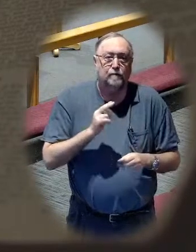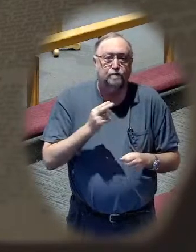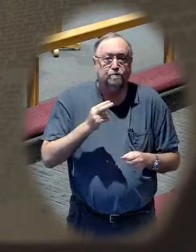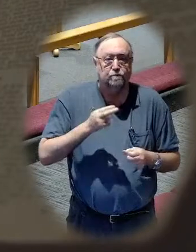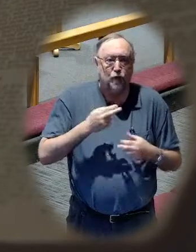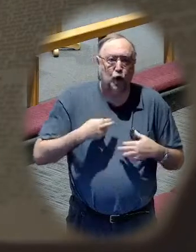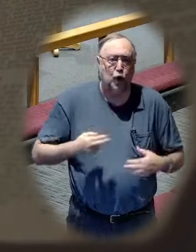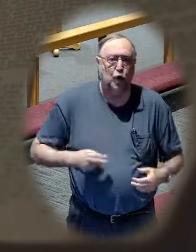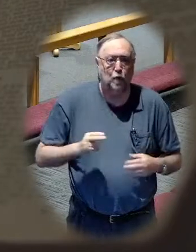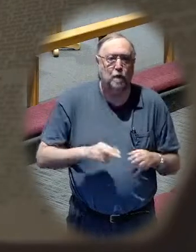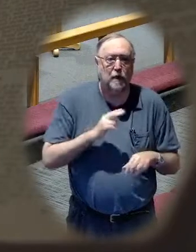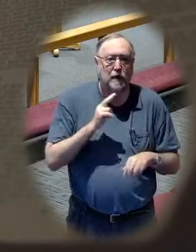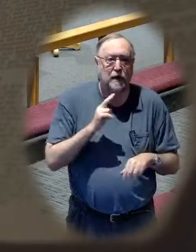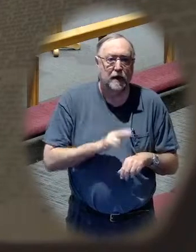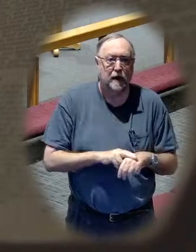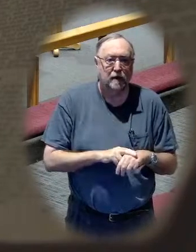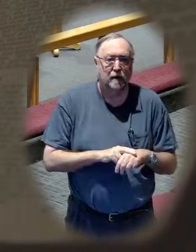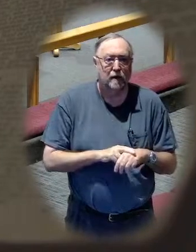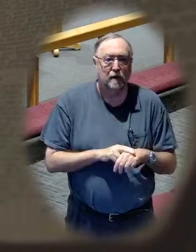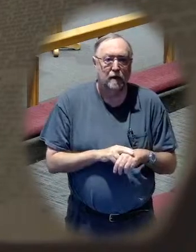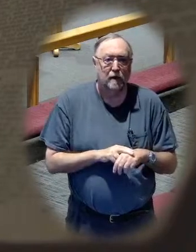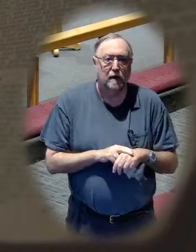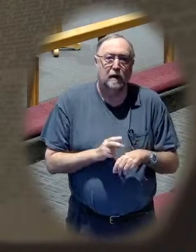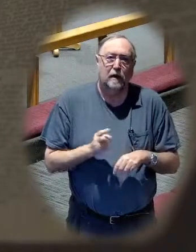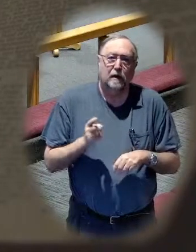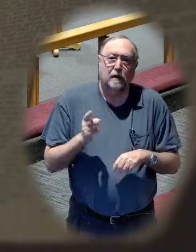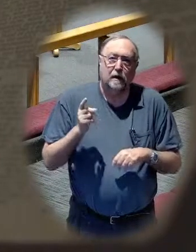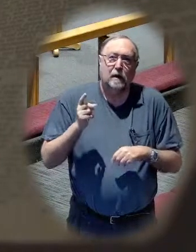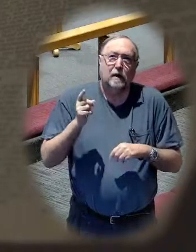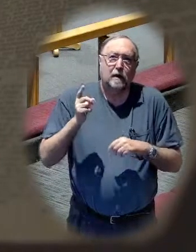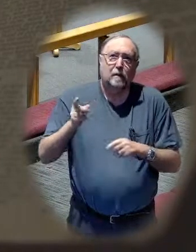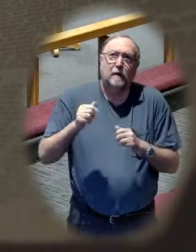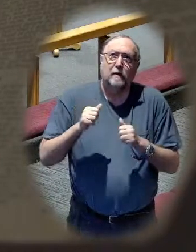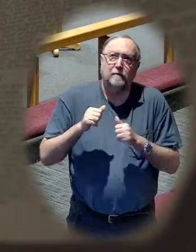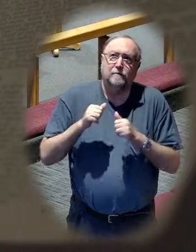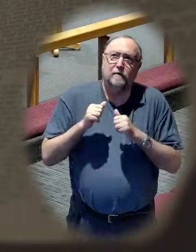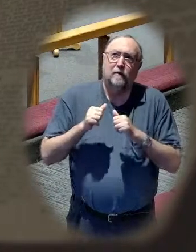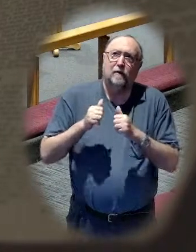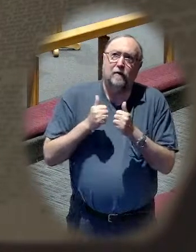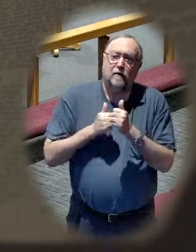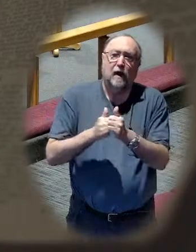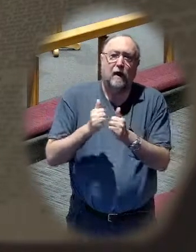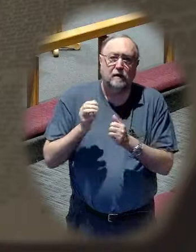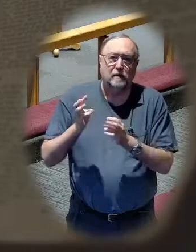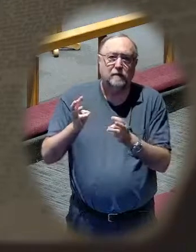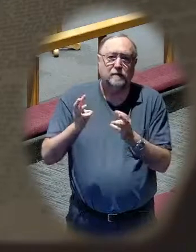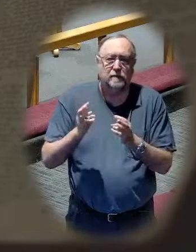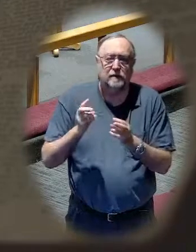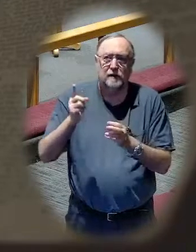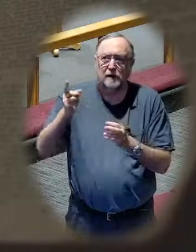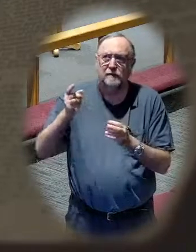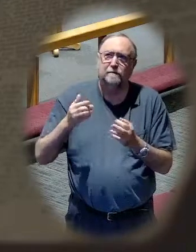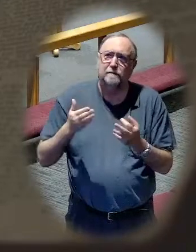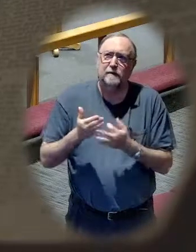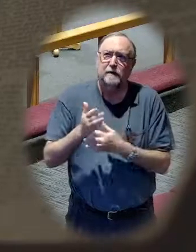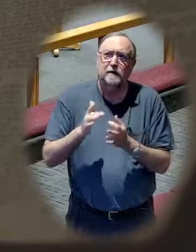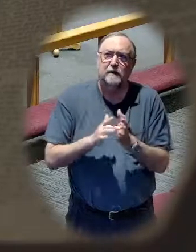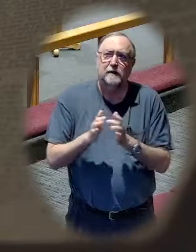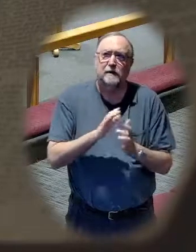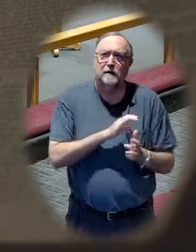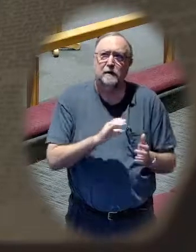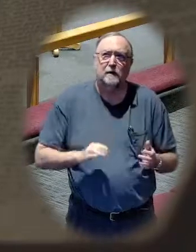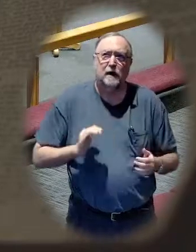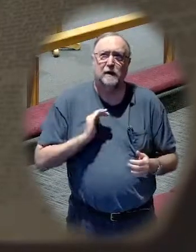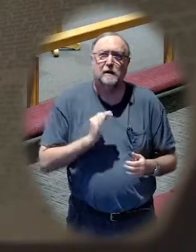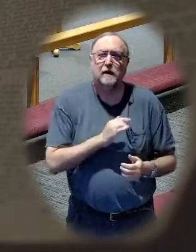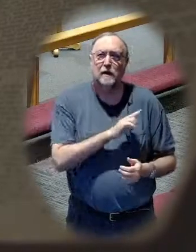may ever be alive in him who made himself to be like us. Through Jesus Christ, our Lord, who lives and reigns with you in the Holy Spirit,